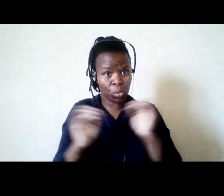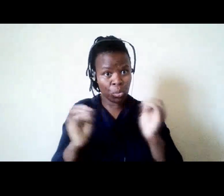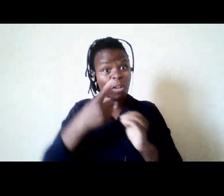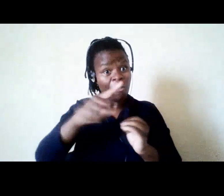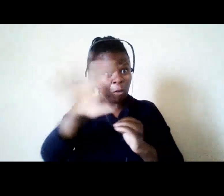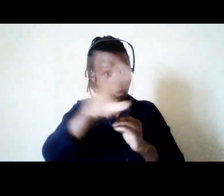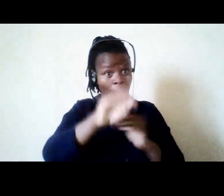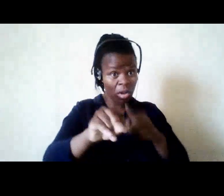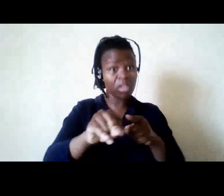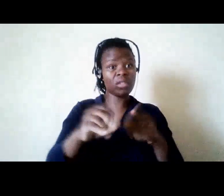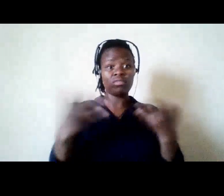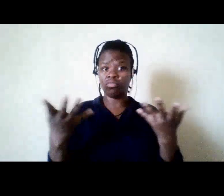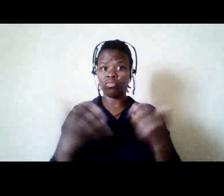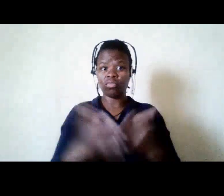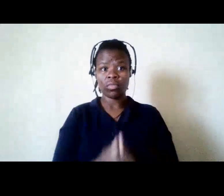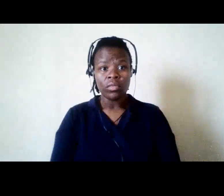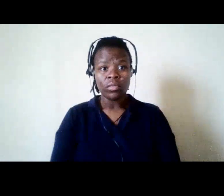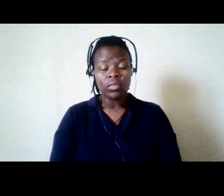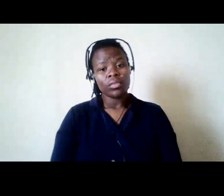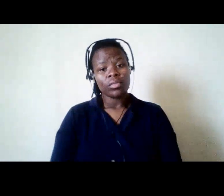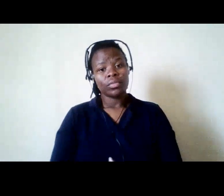that.